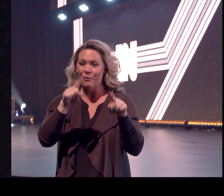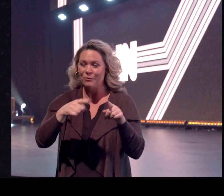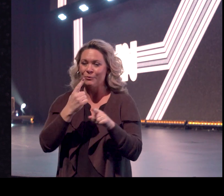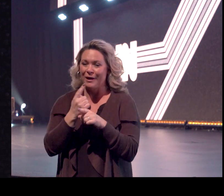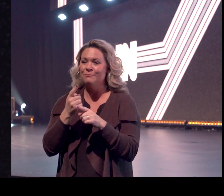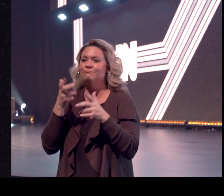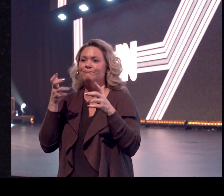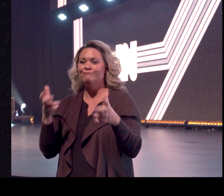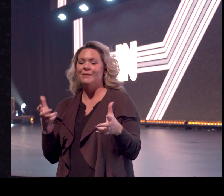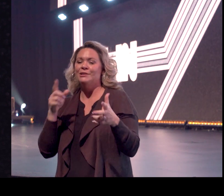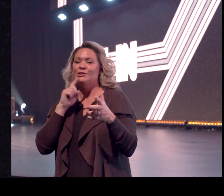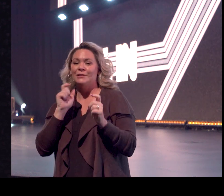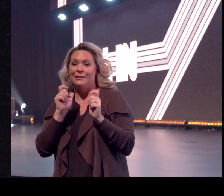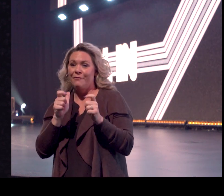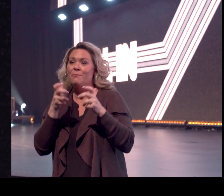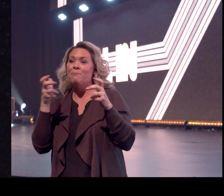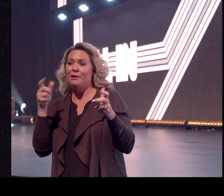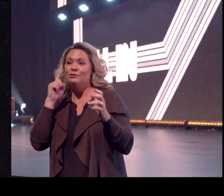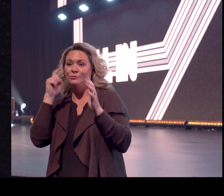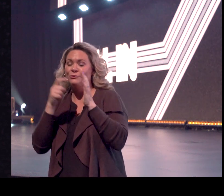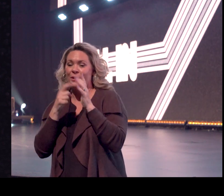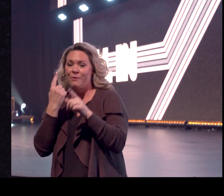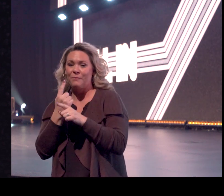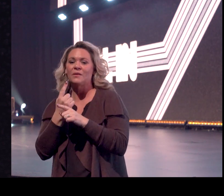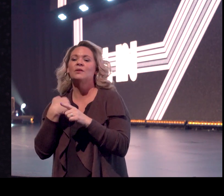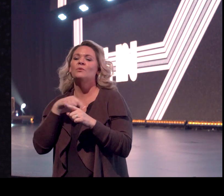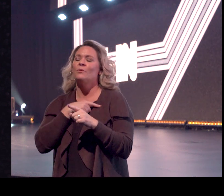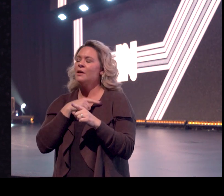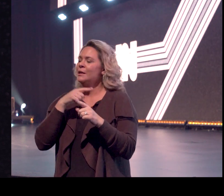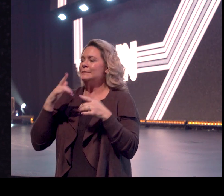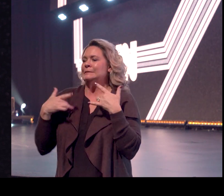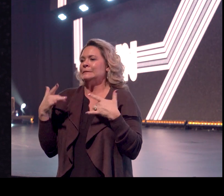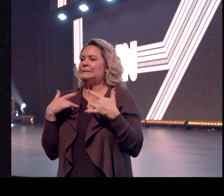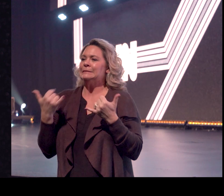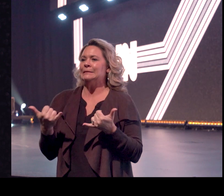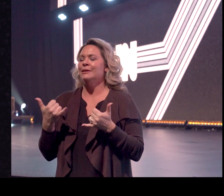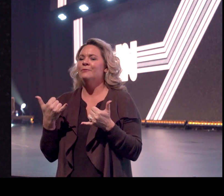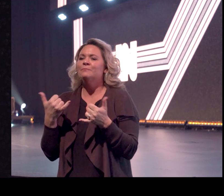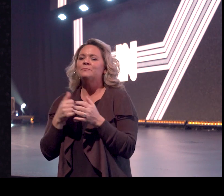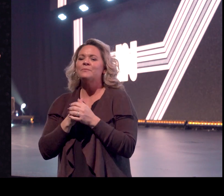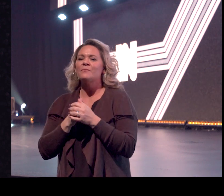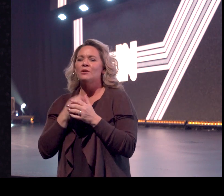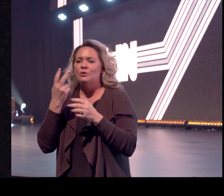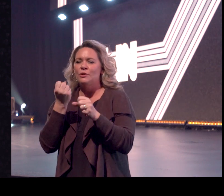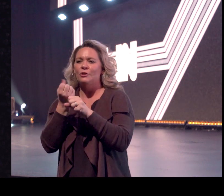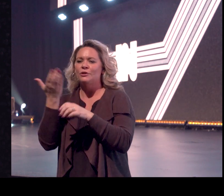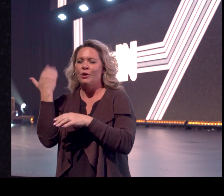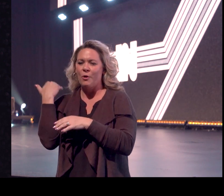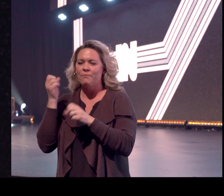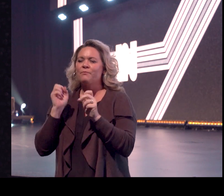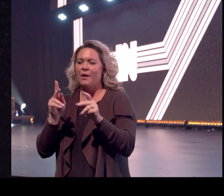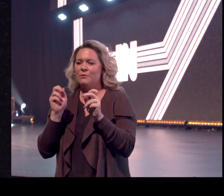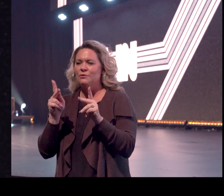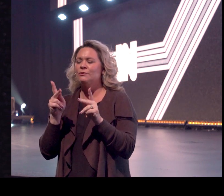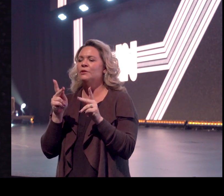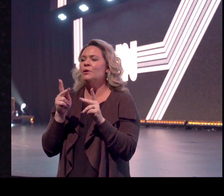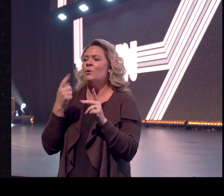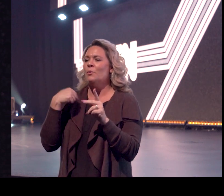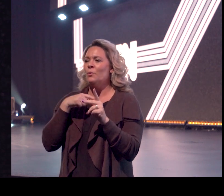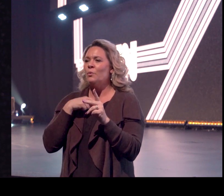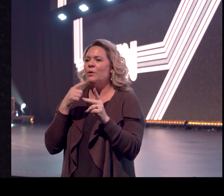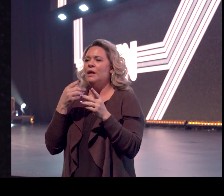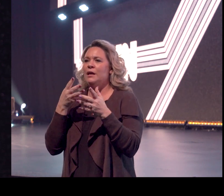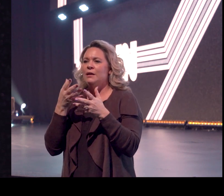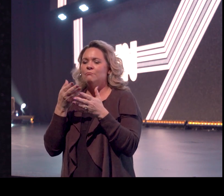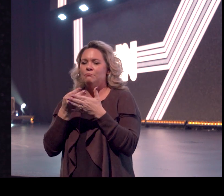And so I cannot tell you how excited I am to tell you that 2 years ago over the pandemic, an opportunity came up